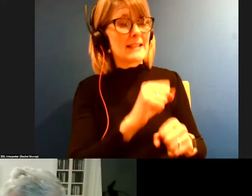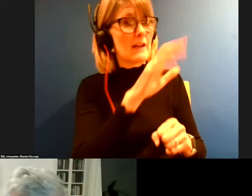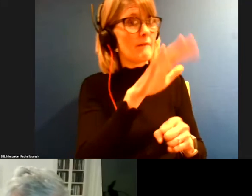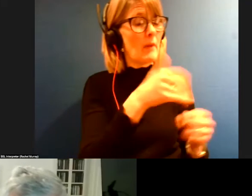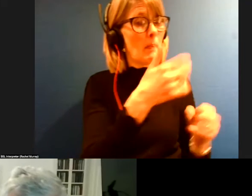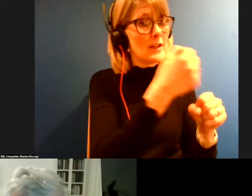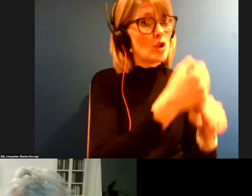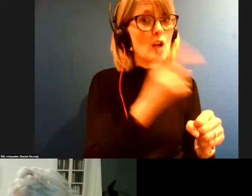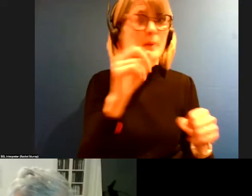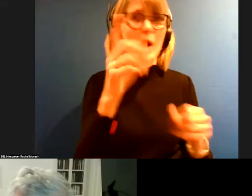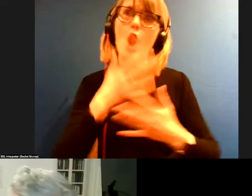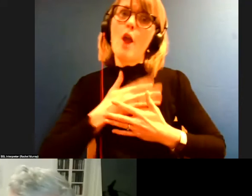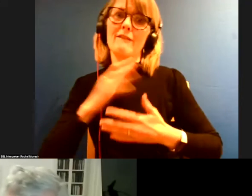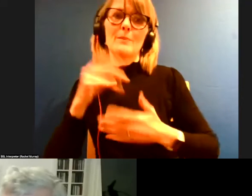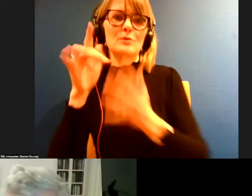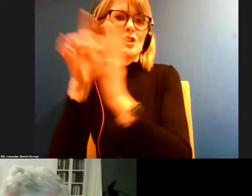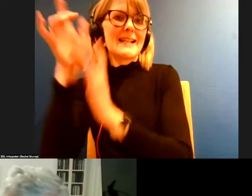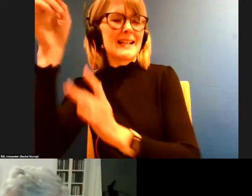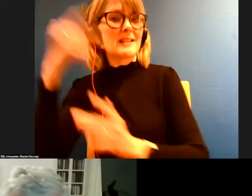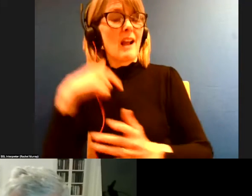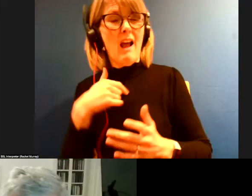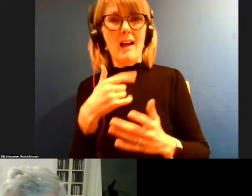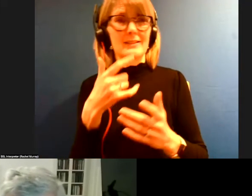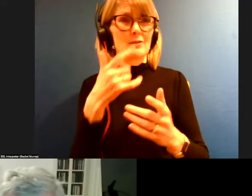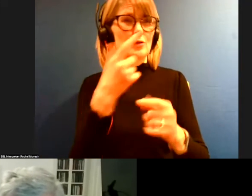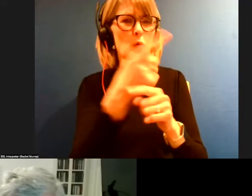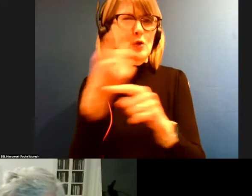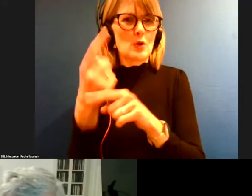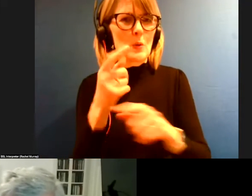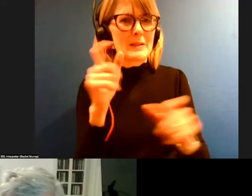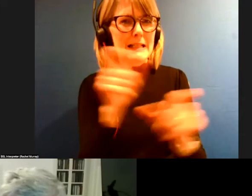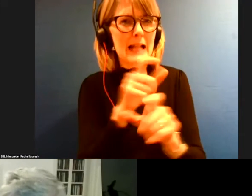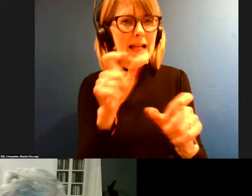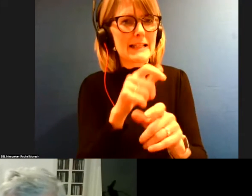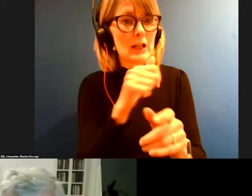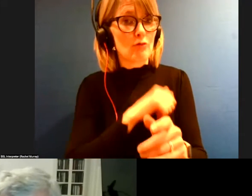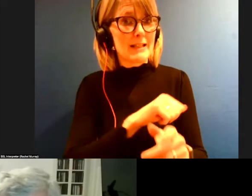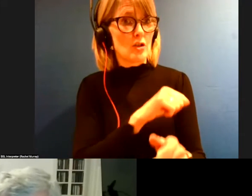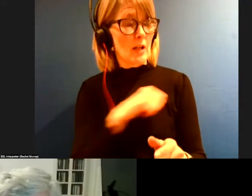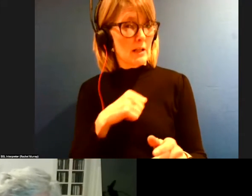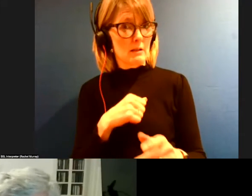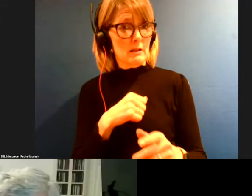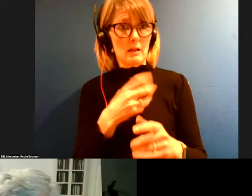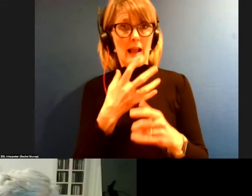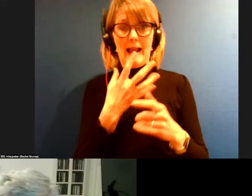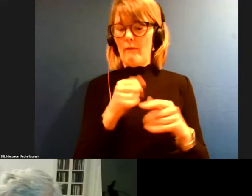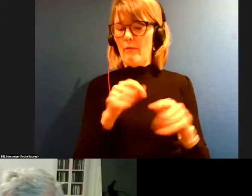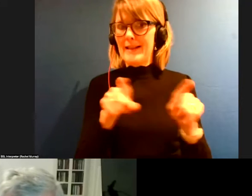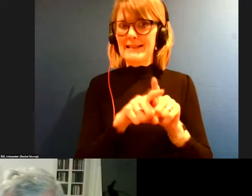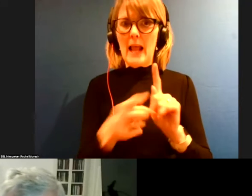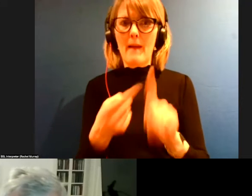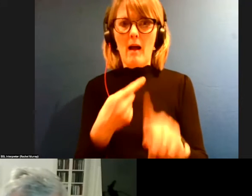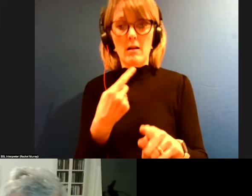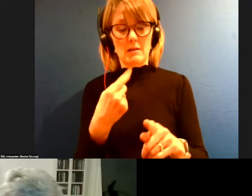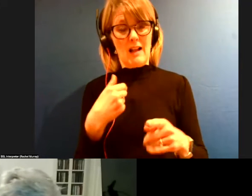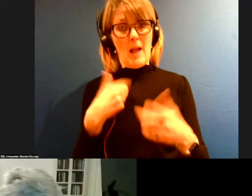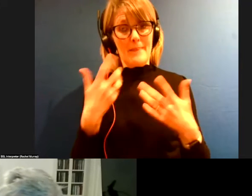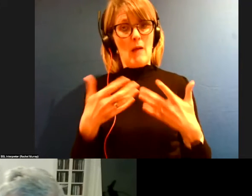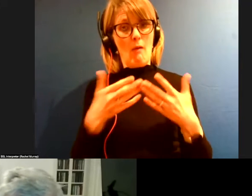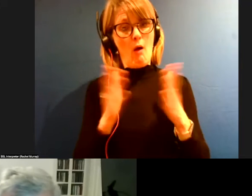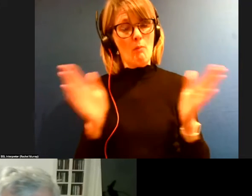out to dyslexic Christians, I get that same answer as I've started to be much more open about my dyslexia within a church. Even the